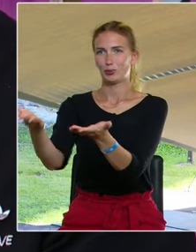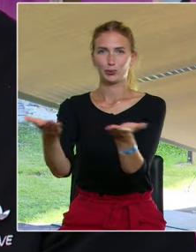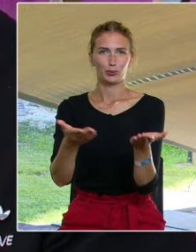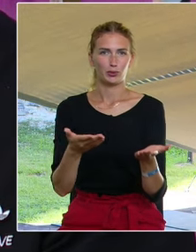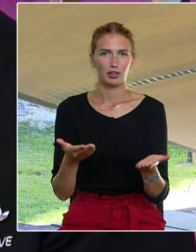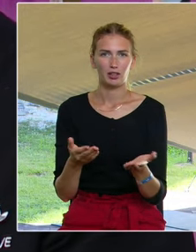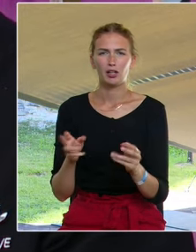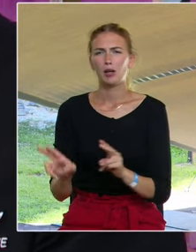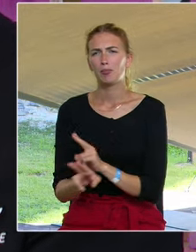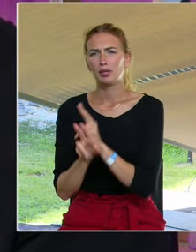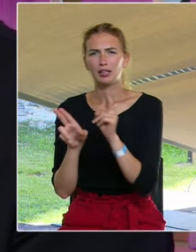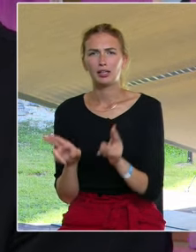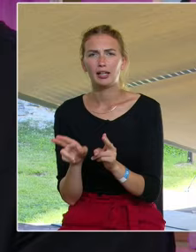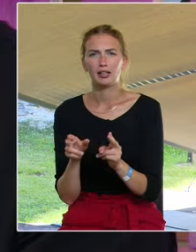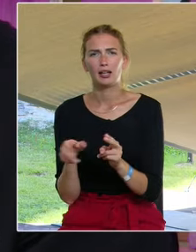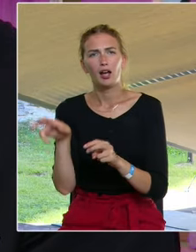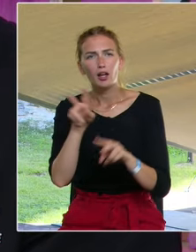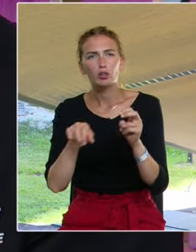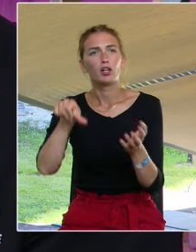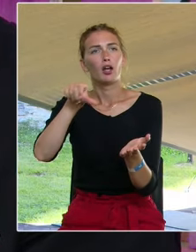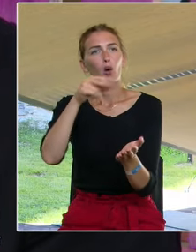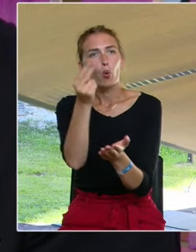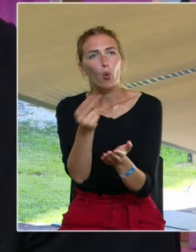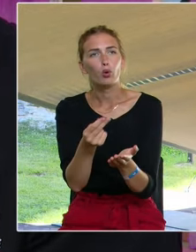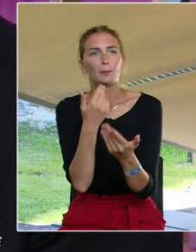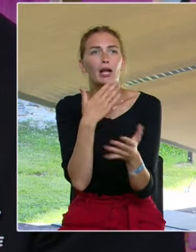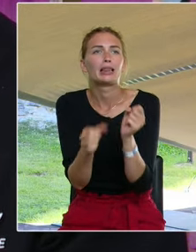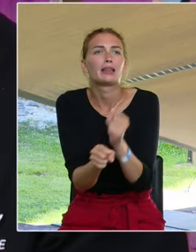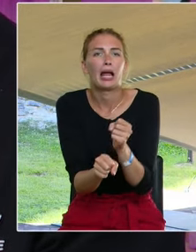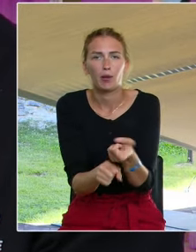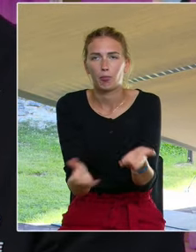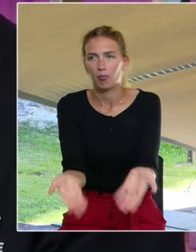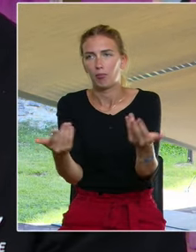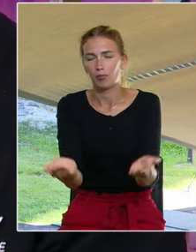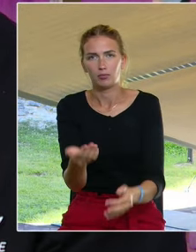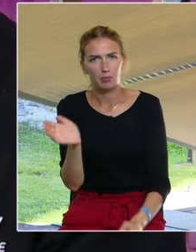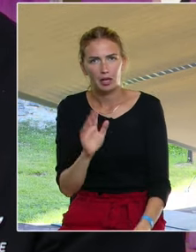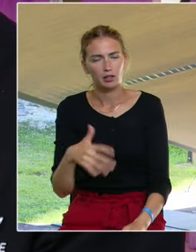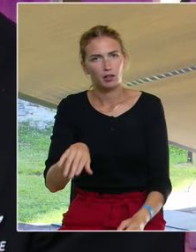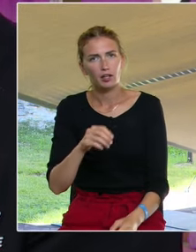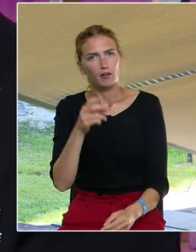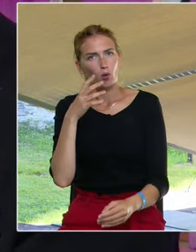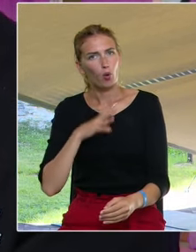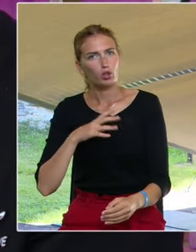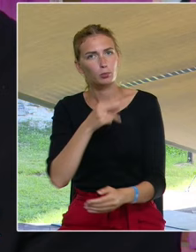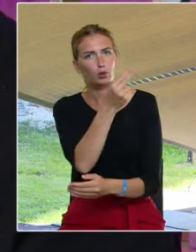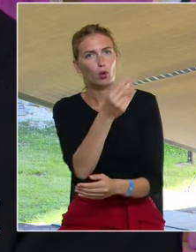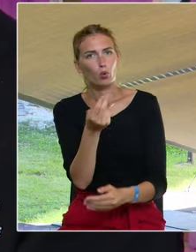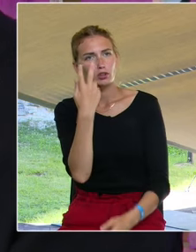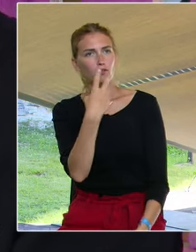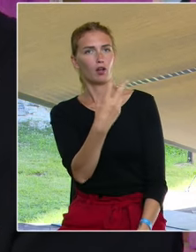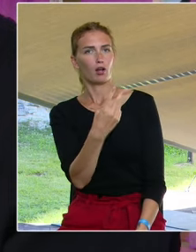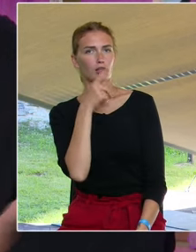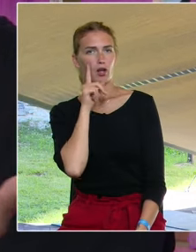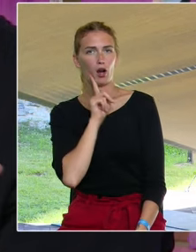for art to do something with it. It's enough that it exists and it has intrinsic value, which is not related to how it exists